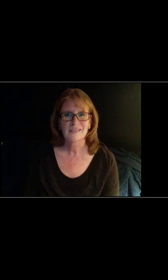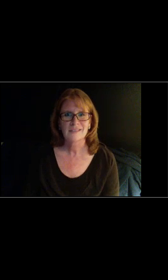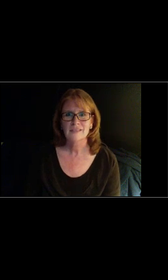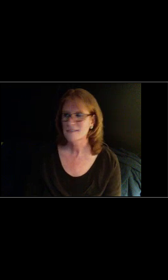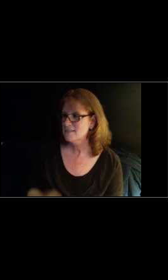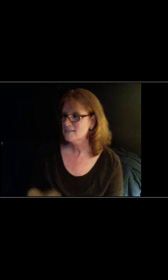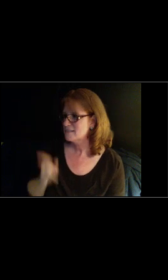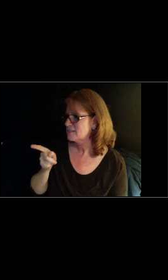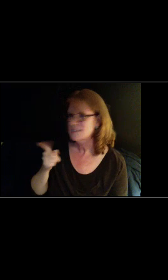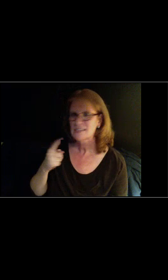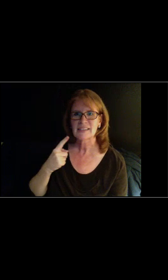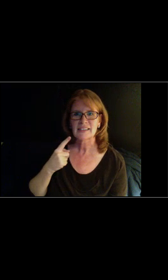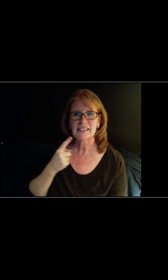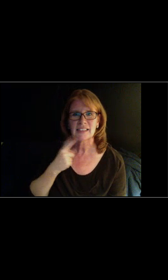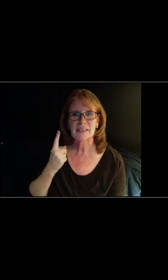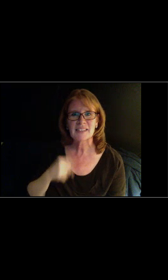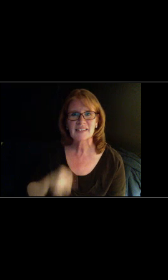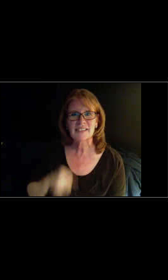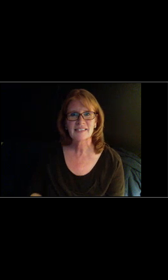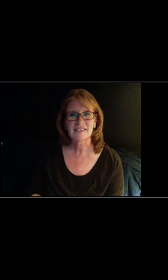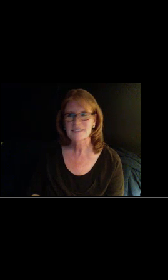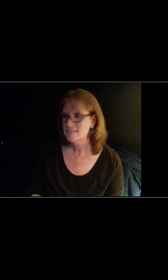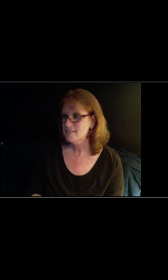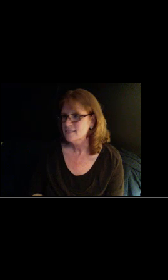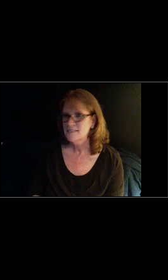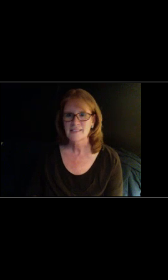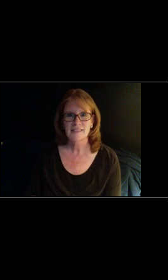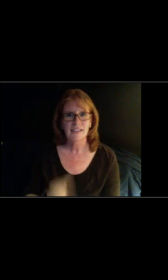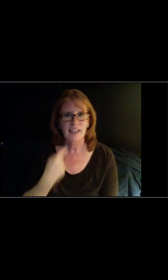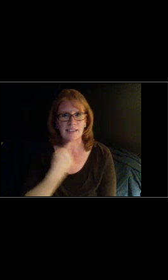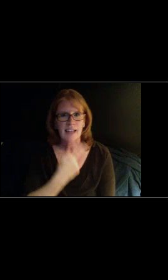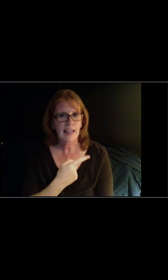So the role of interpreter, what is it?